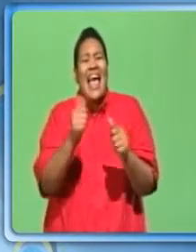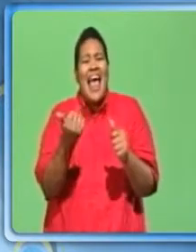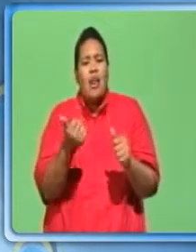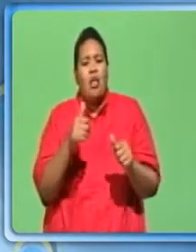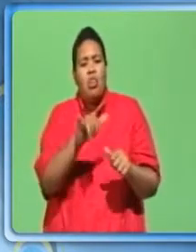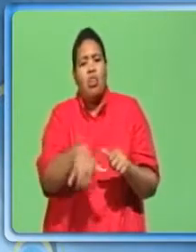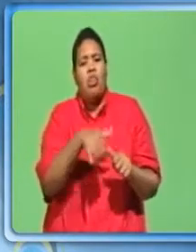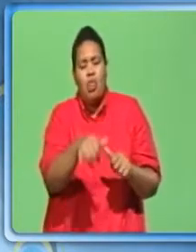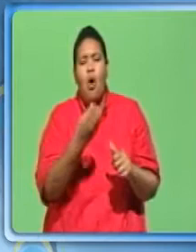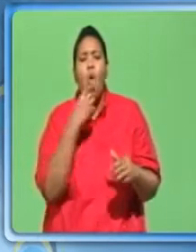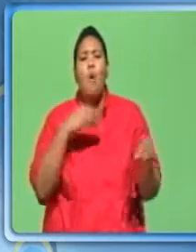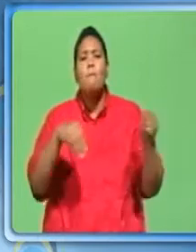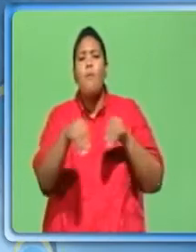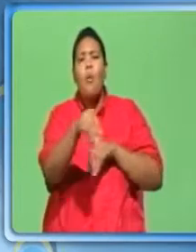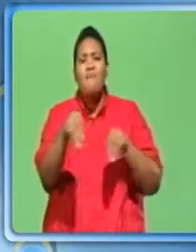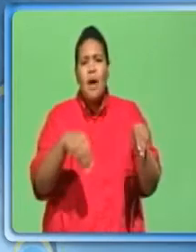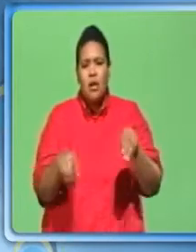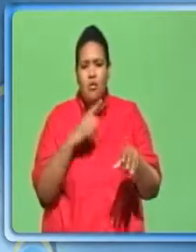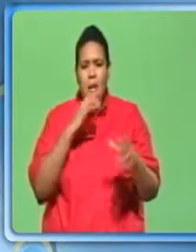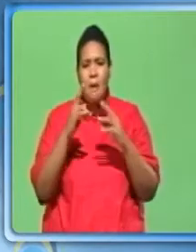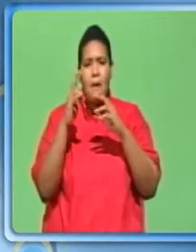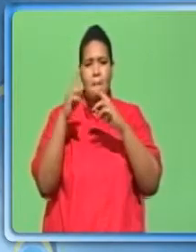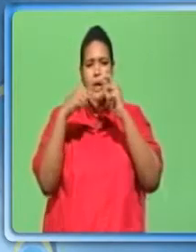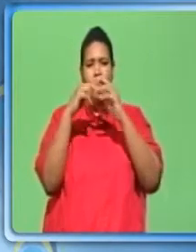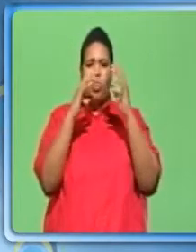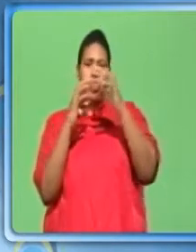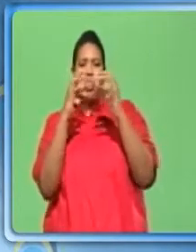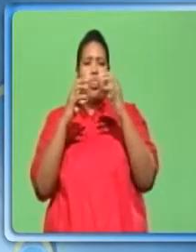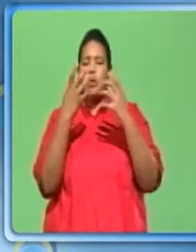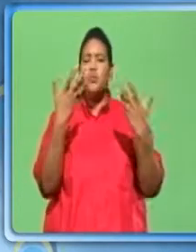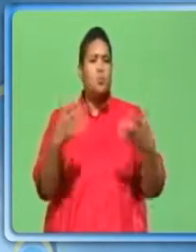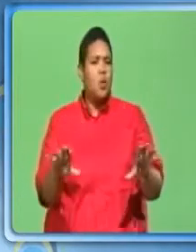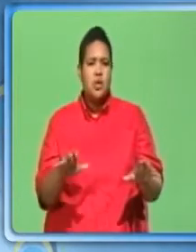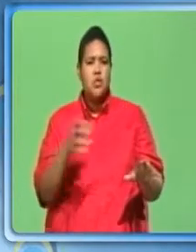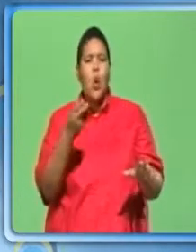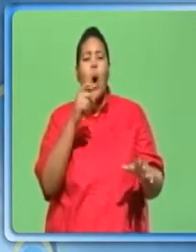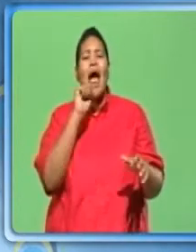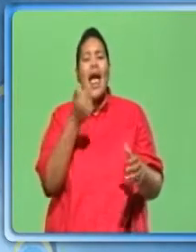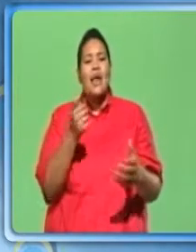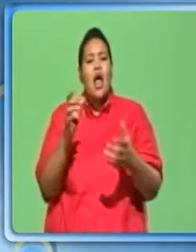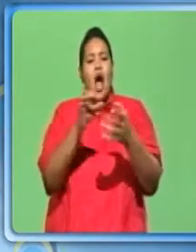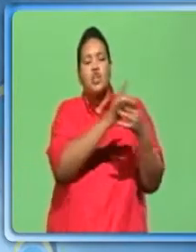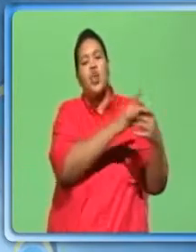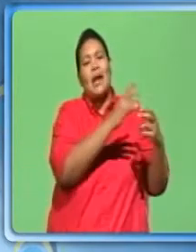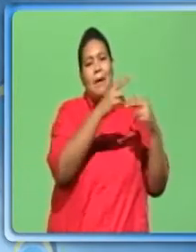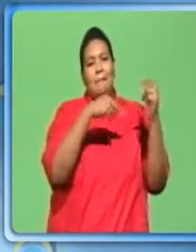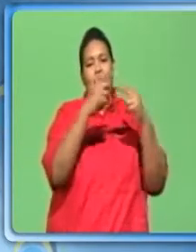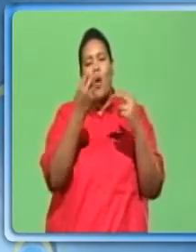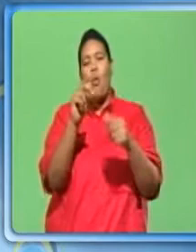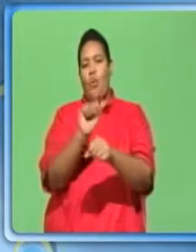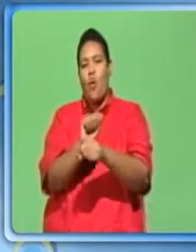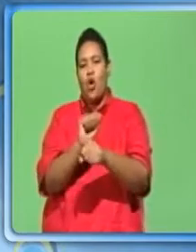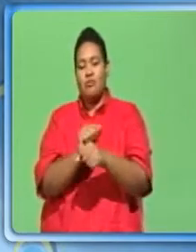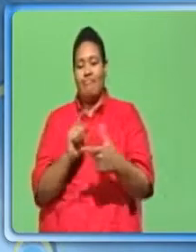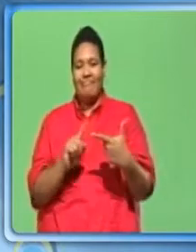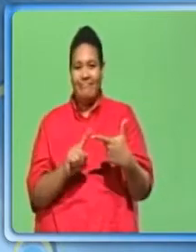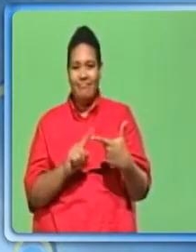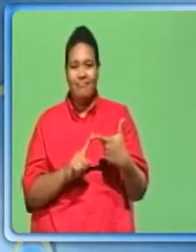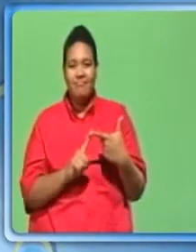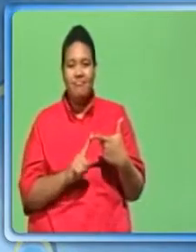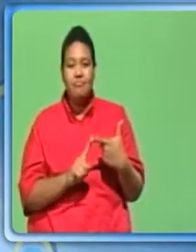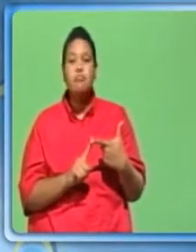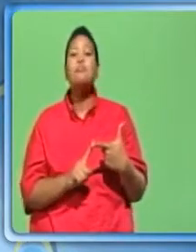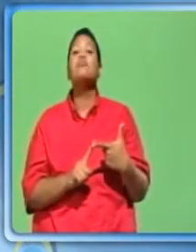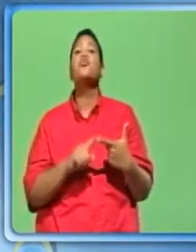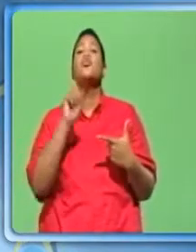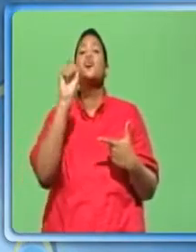or other movement in any part of the building or any adjoining building or work. 2. It